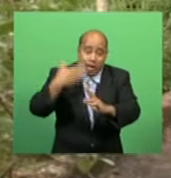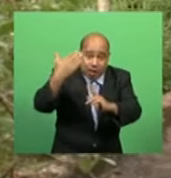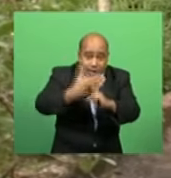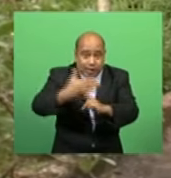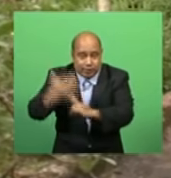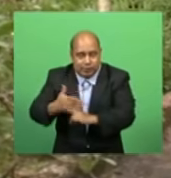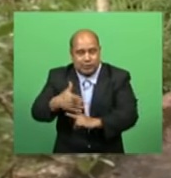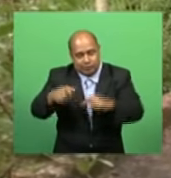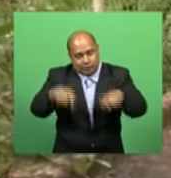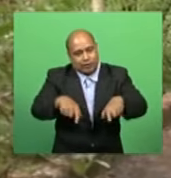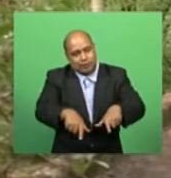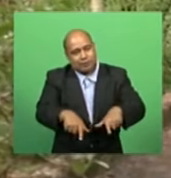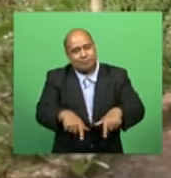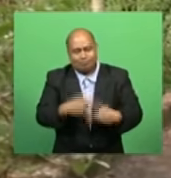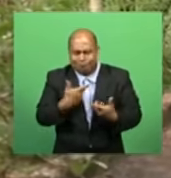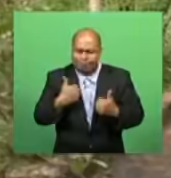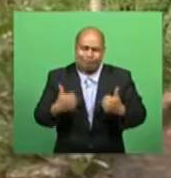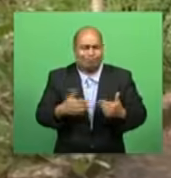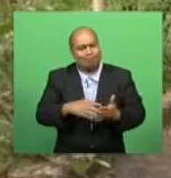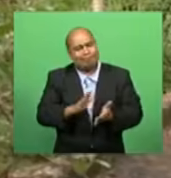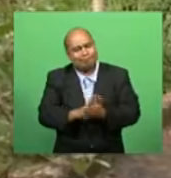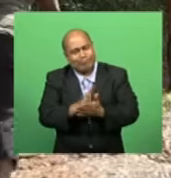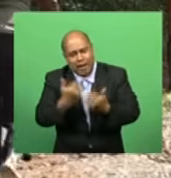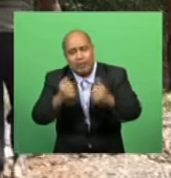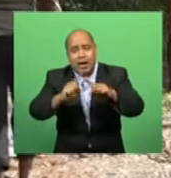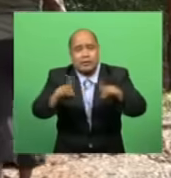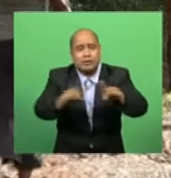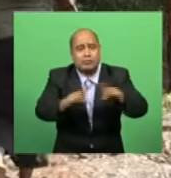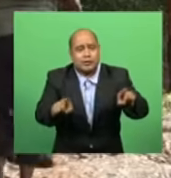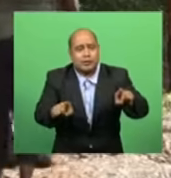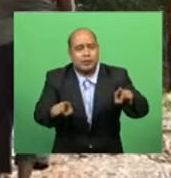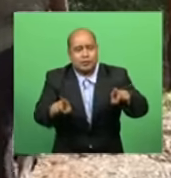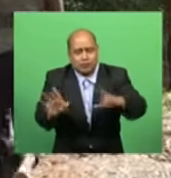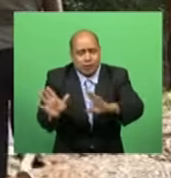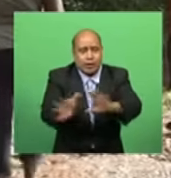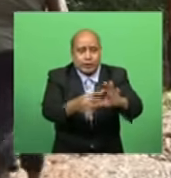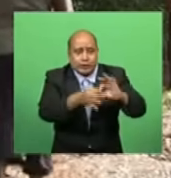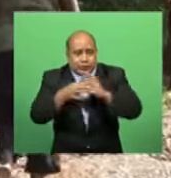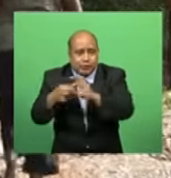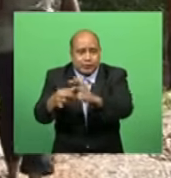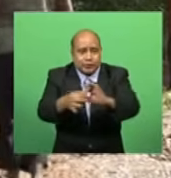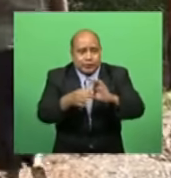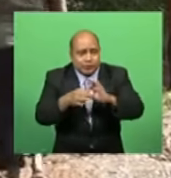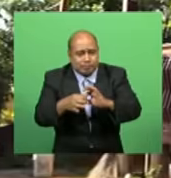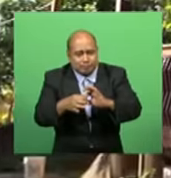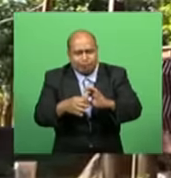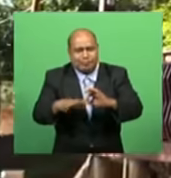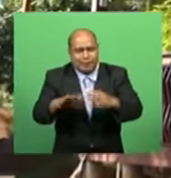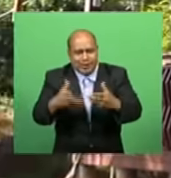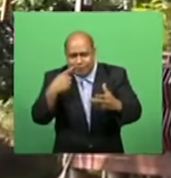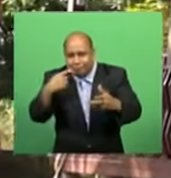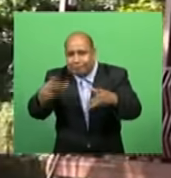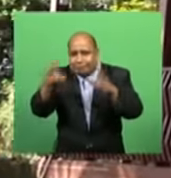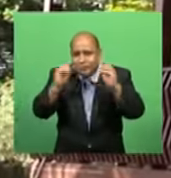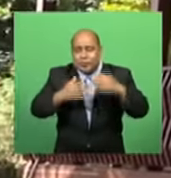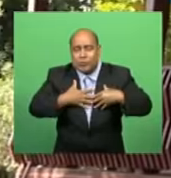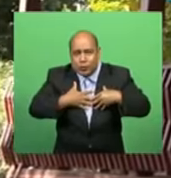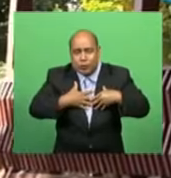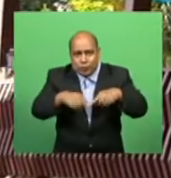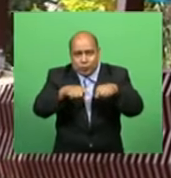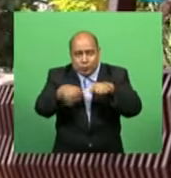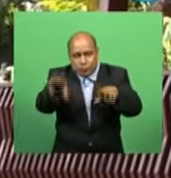great communityship experience during the lockdown period, and they have learned to appreciate things much more. Eleanor